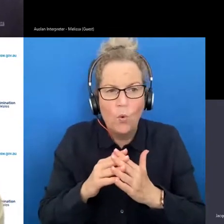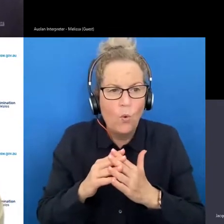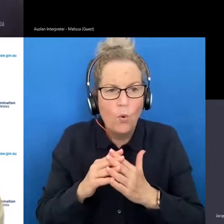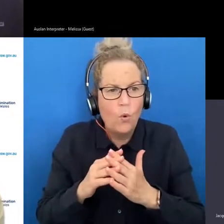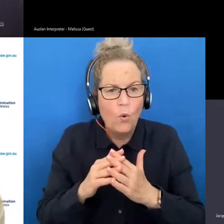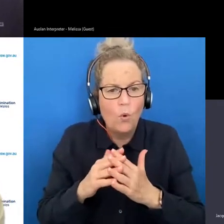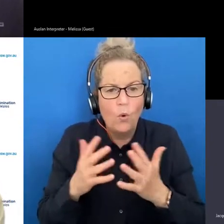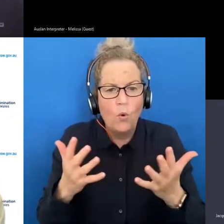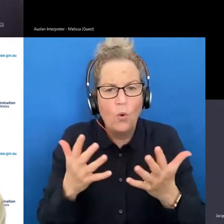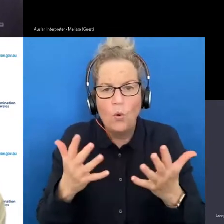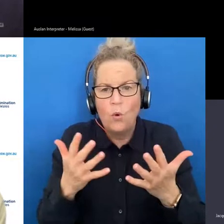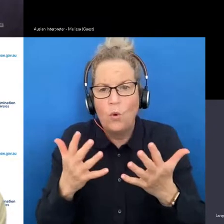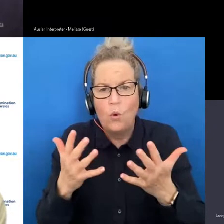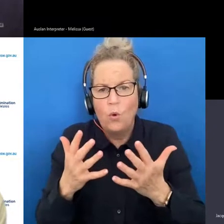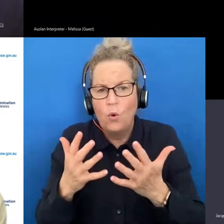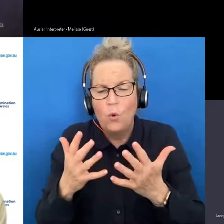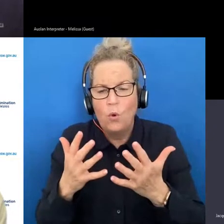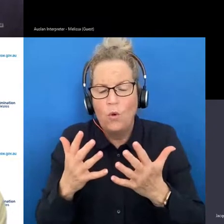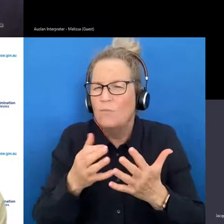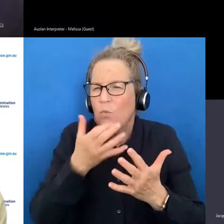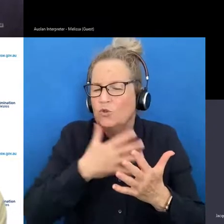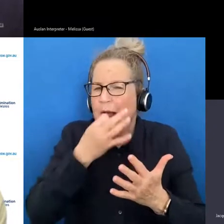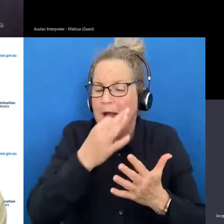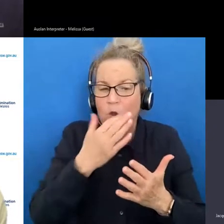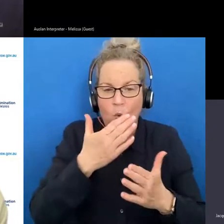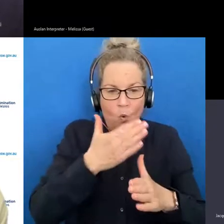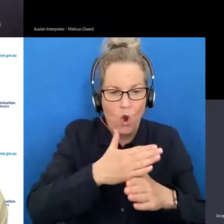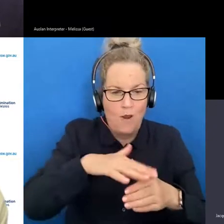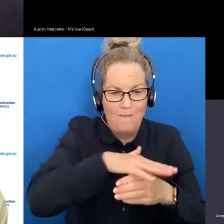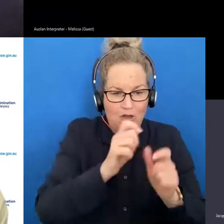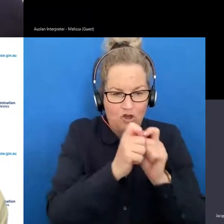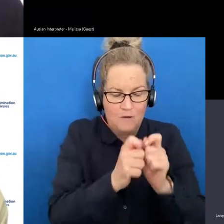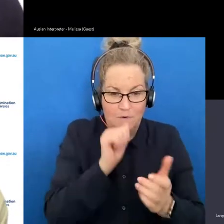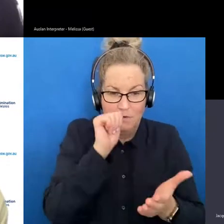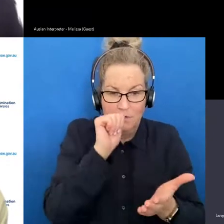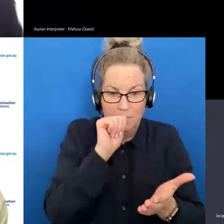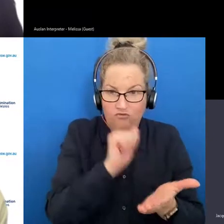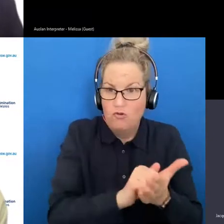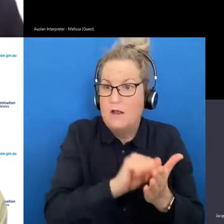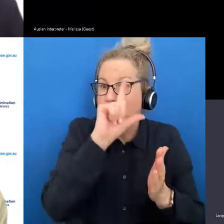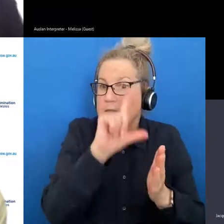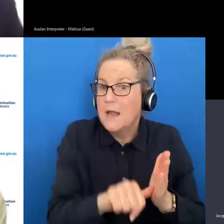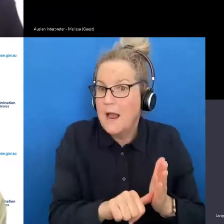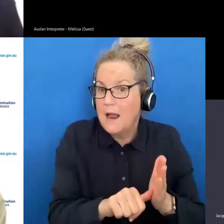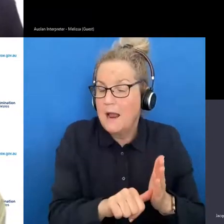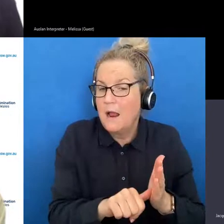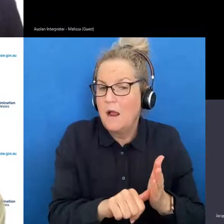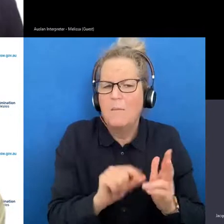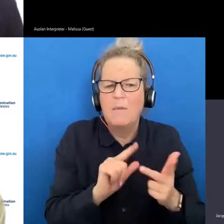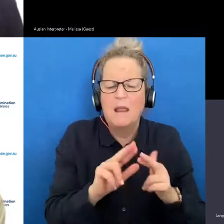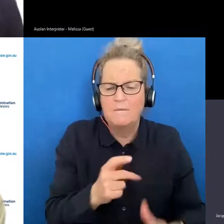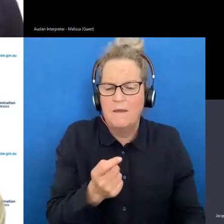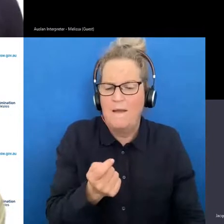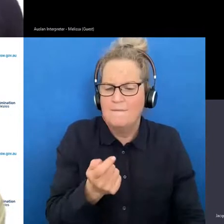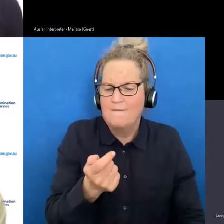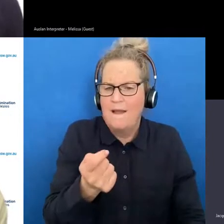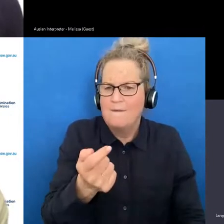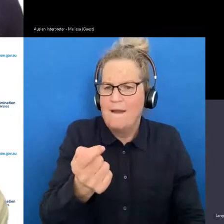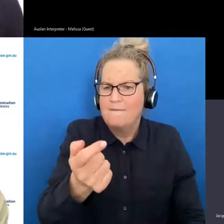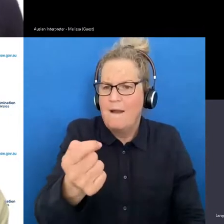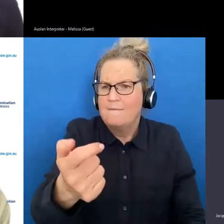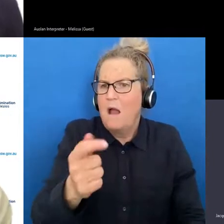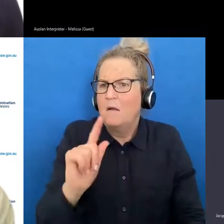workplace adjustments done in a timely manner? And if they were, you know, that's great. If they weren't, what was the impact on you for it